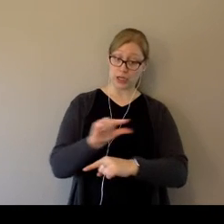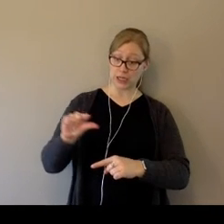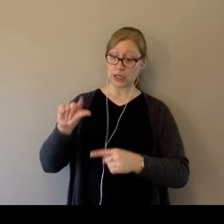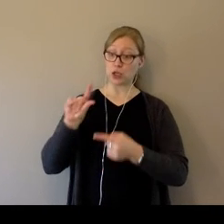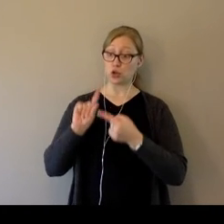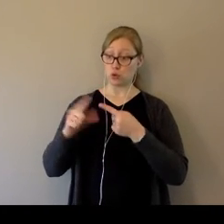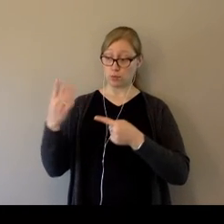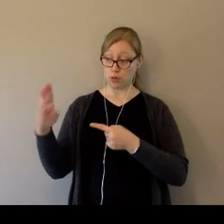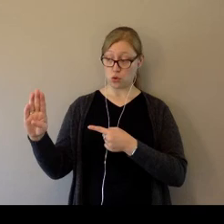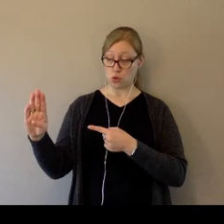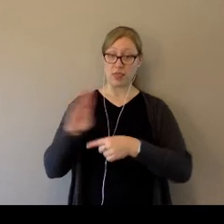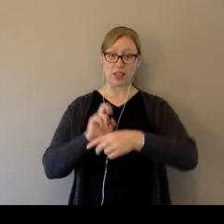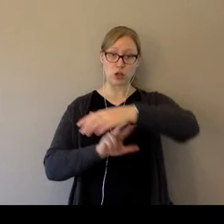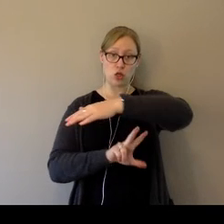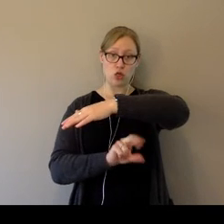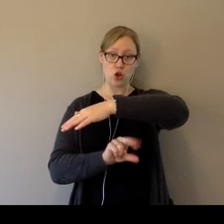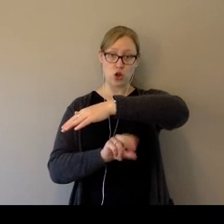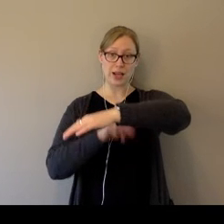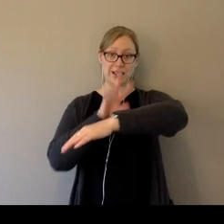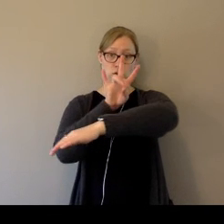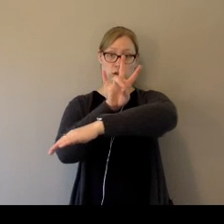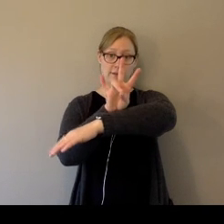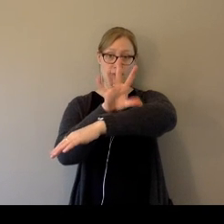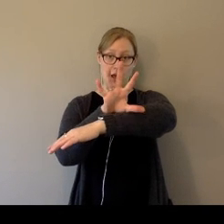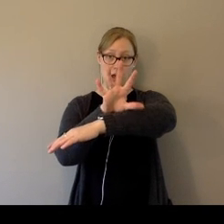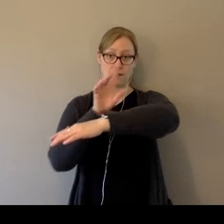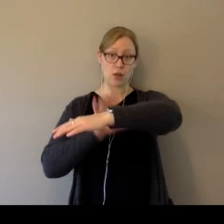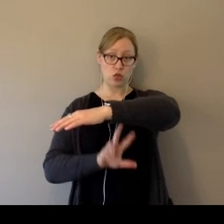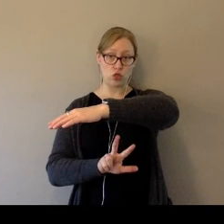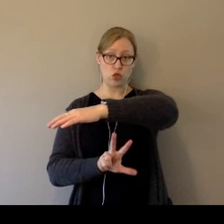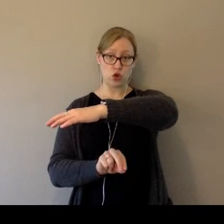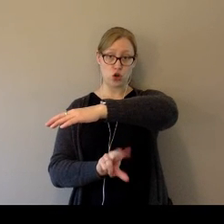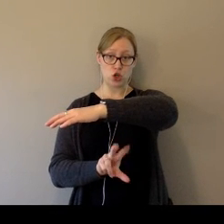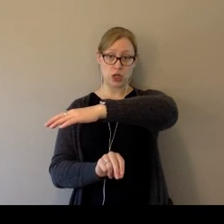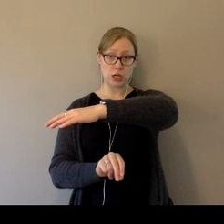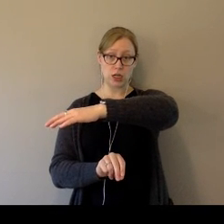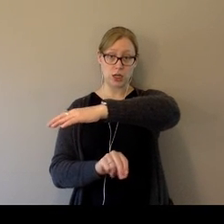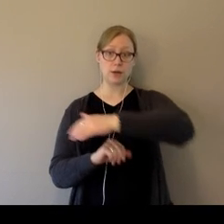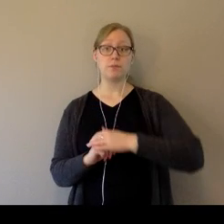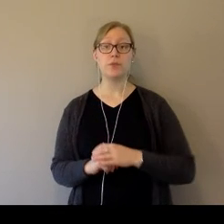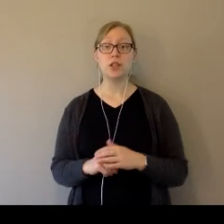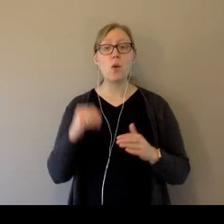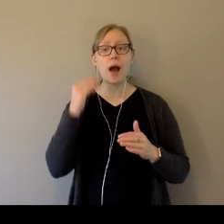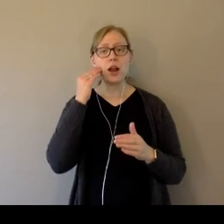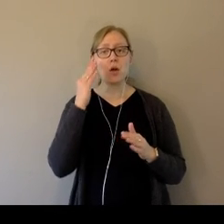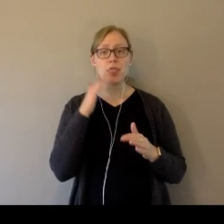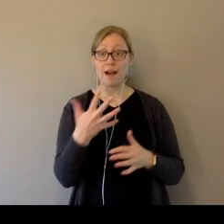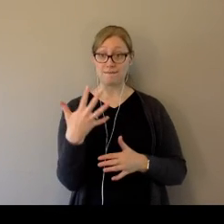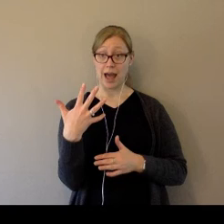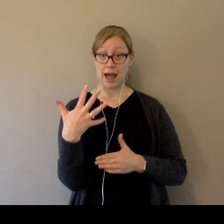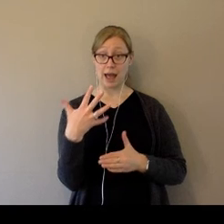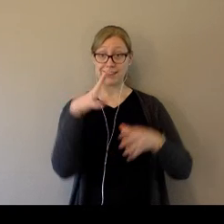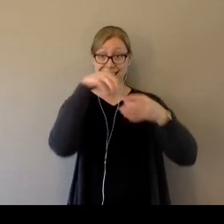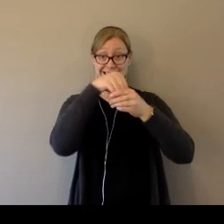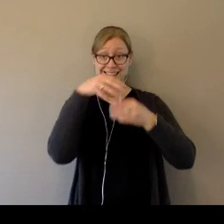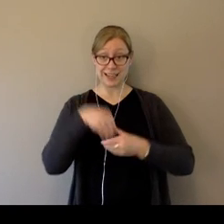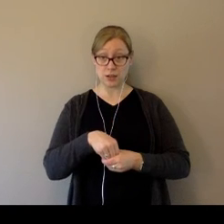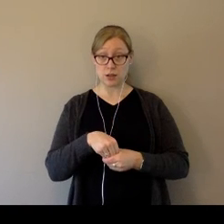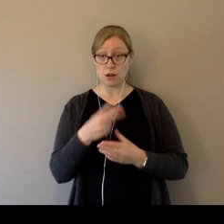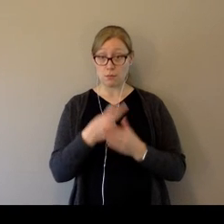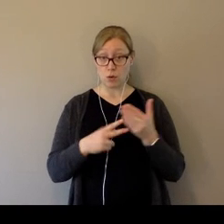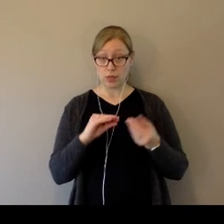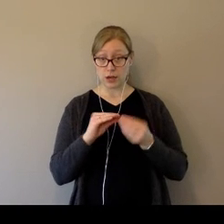30. So we want to reduce this, and so I know that 5 goes into both of these. 5 goes